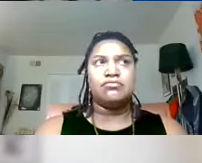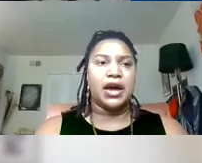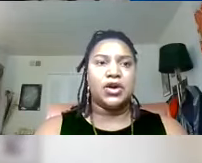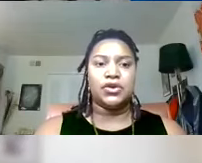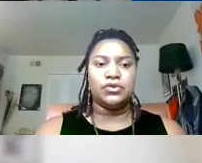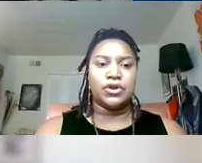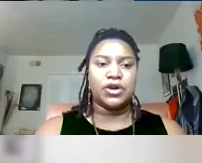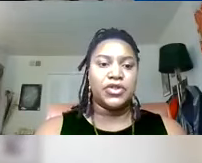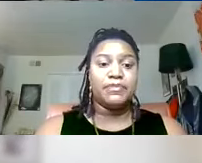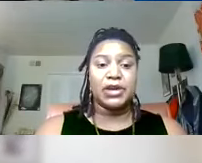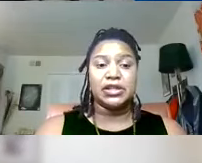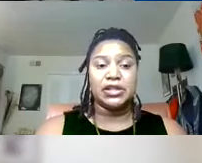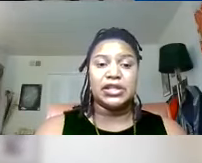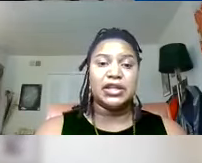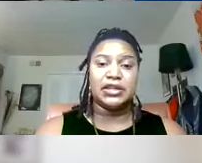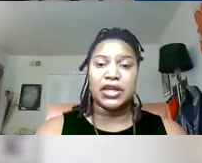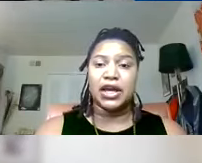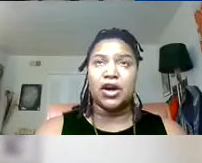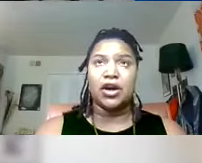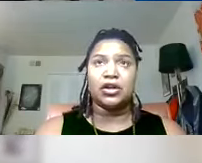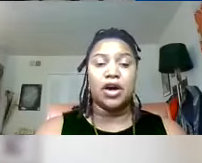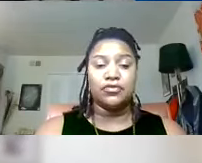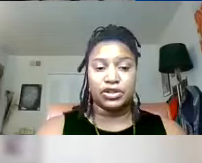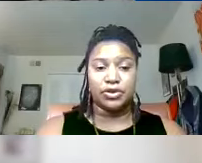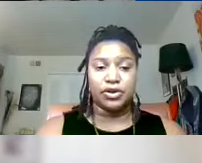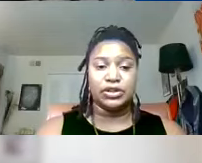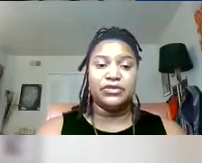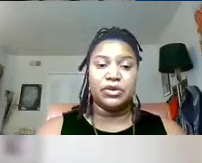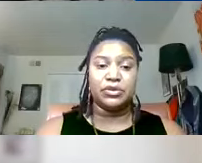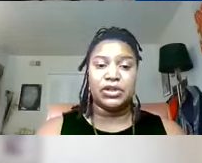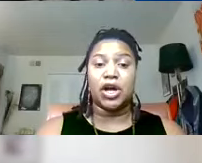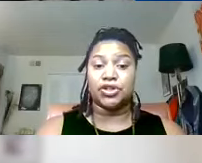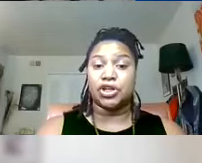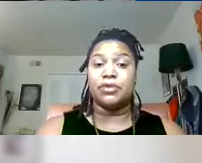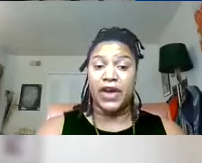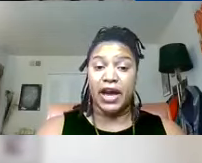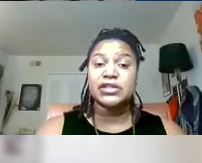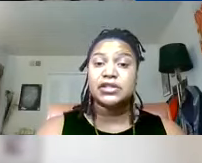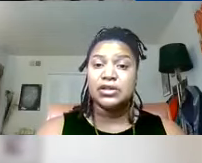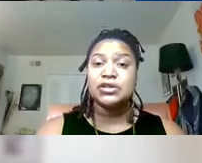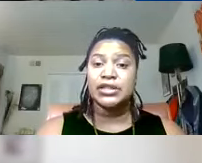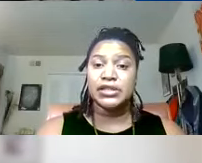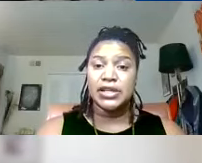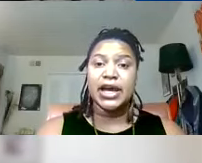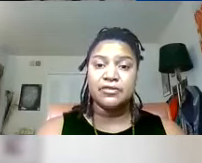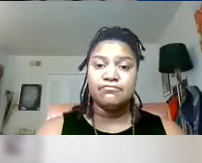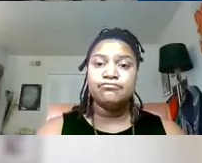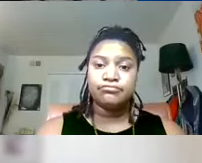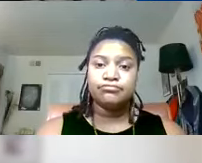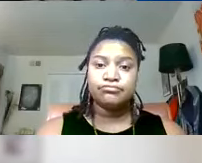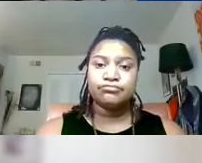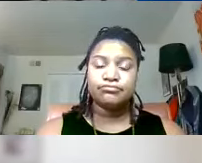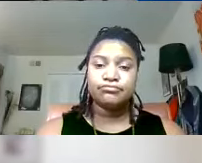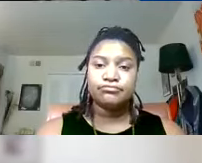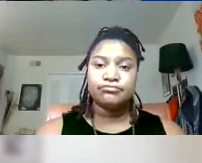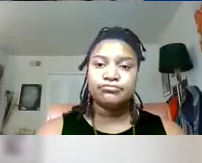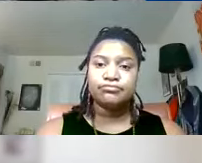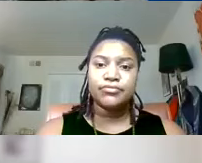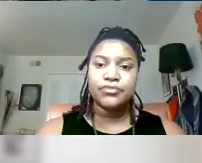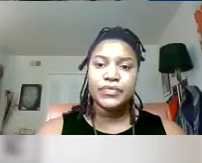they basically saying that they are comfortable living with the long-term effects instead?